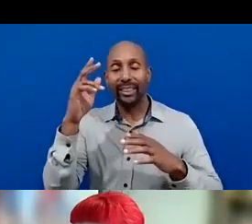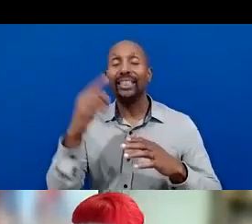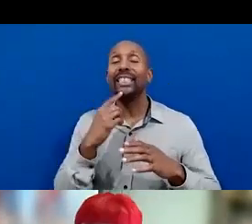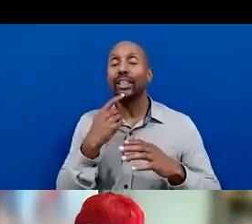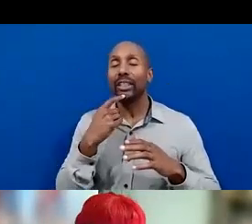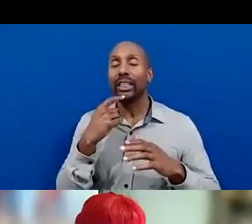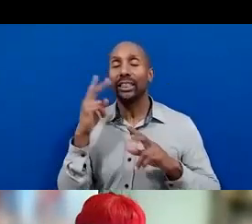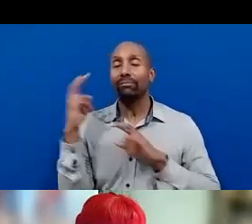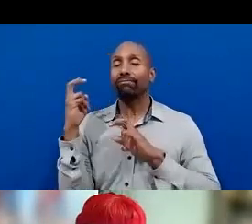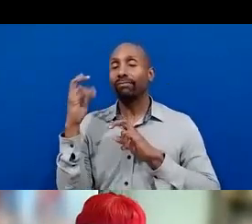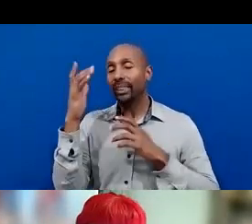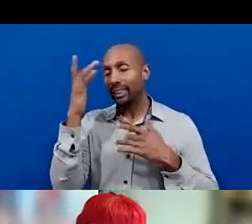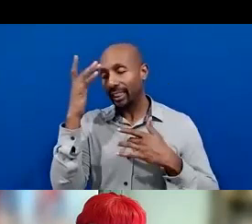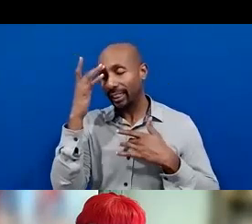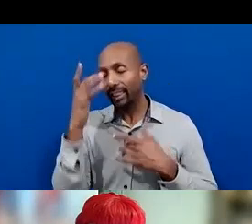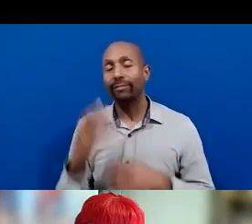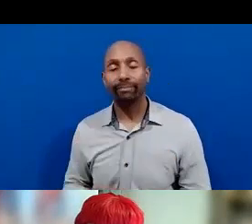Questions about